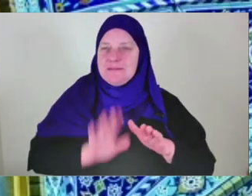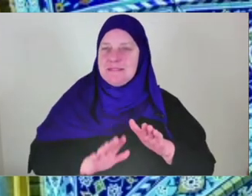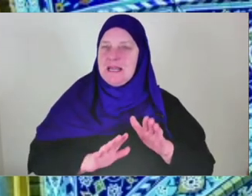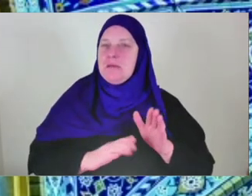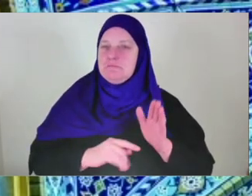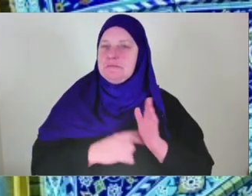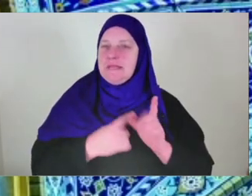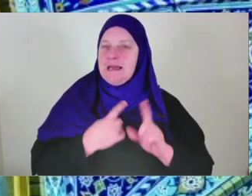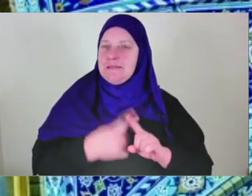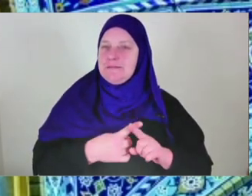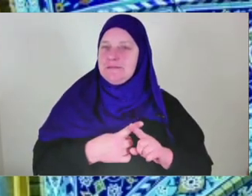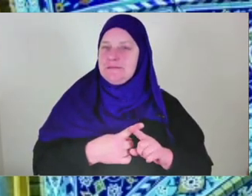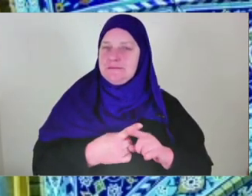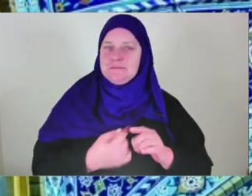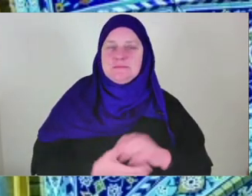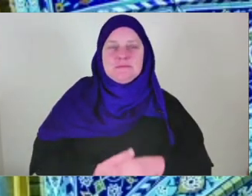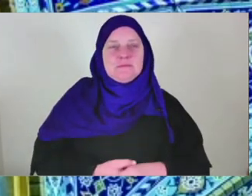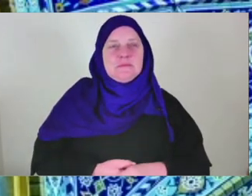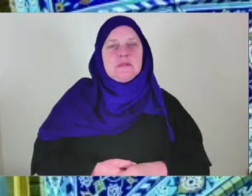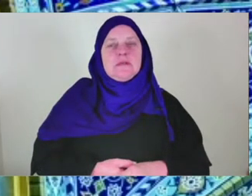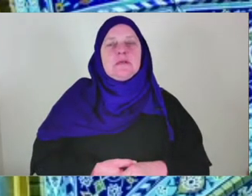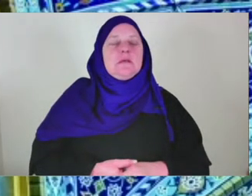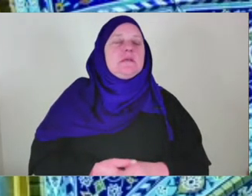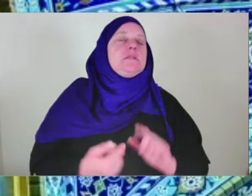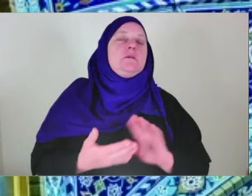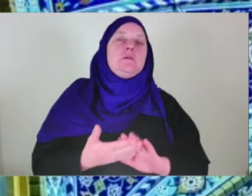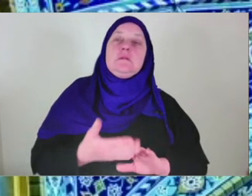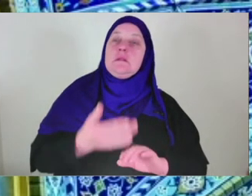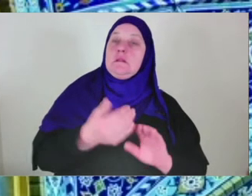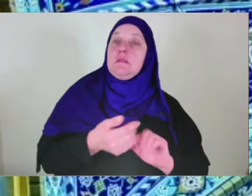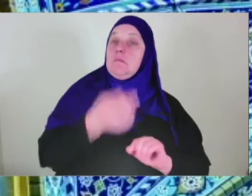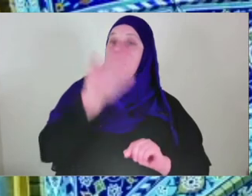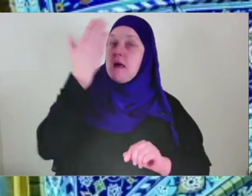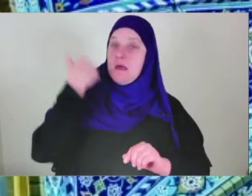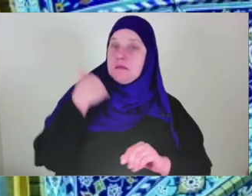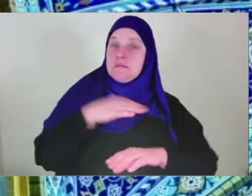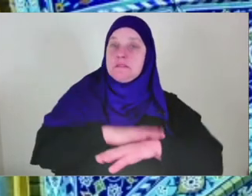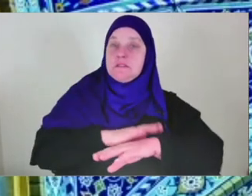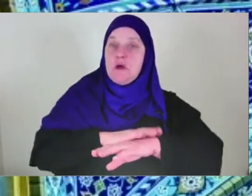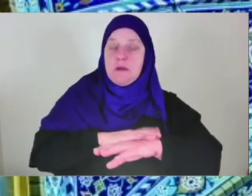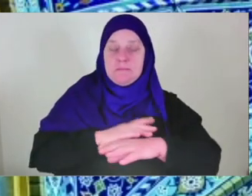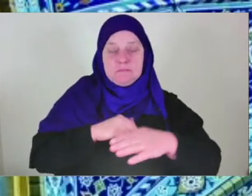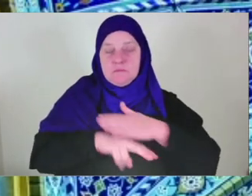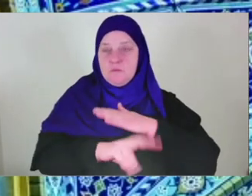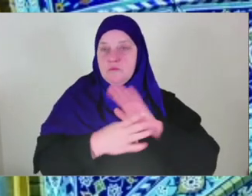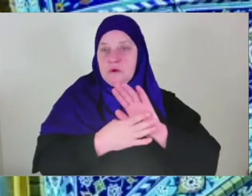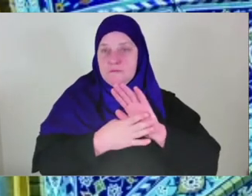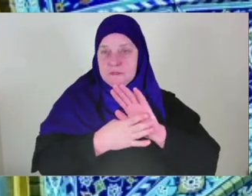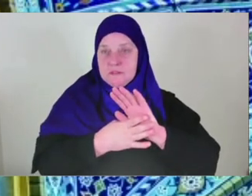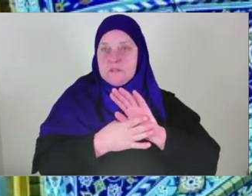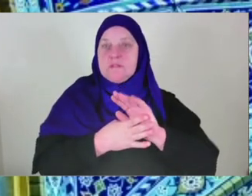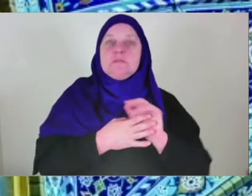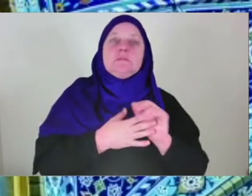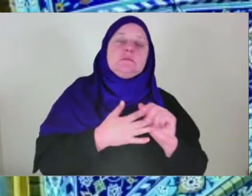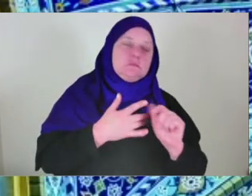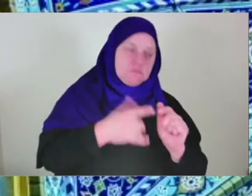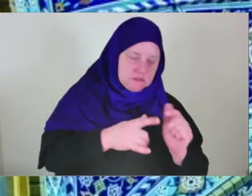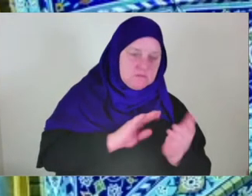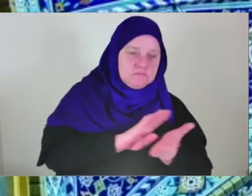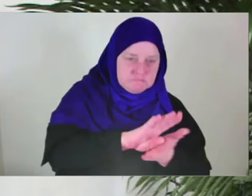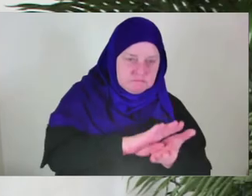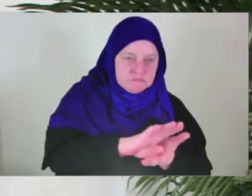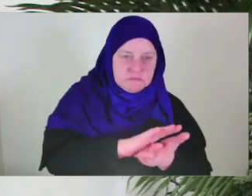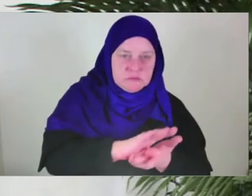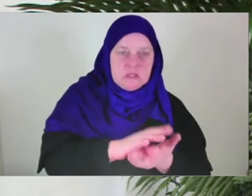Imams, Imam al-Ma'soom, and at our time, the representatives of Imam al-Ma'soom, which are esteemed maraji. So, thank you,